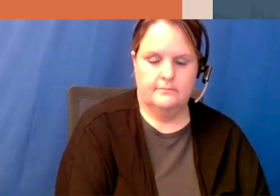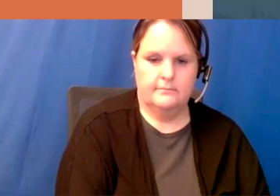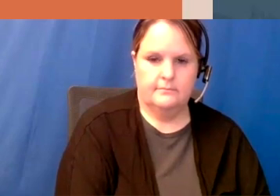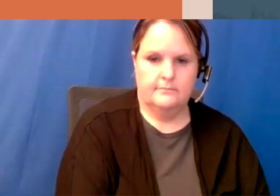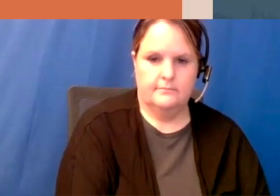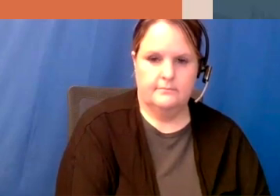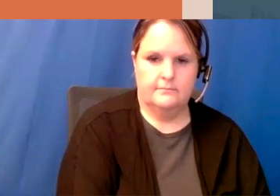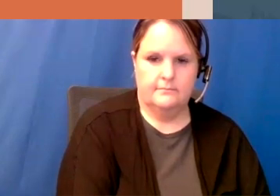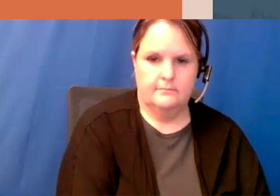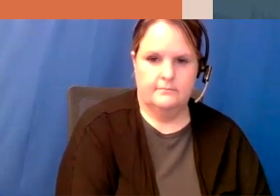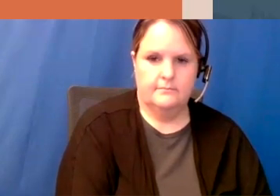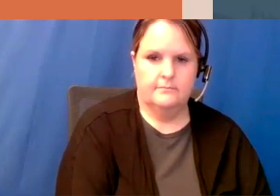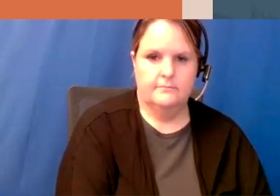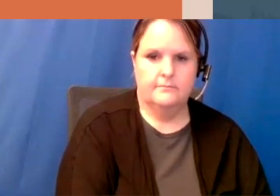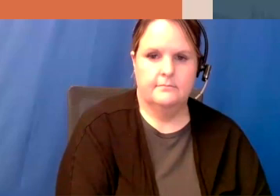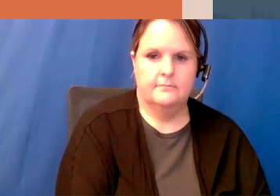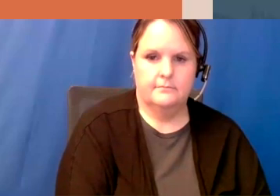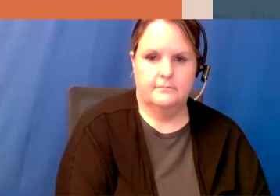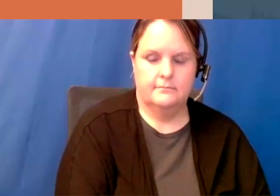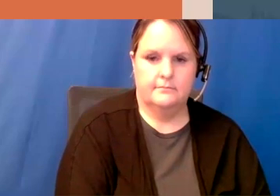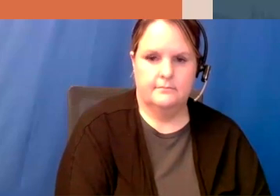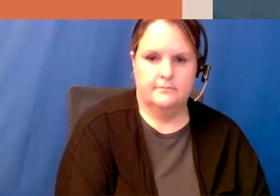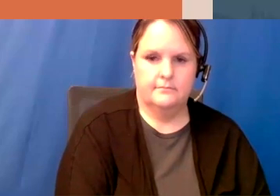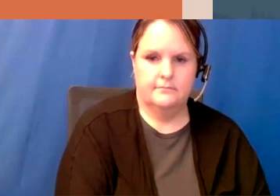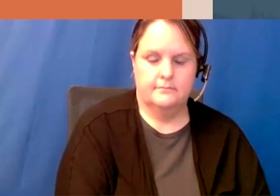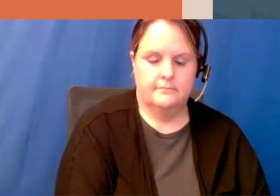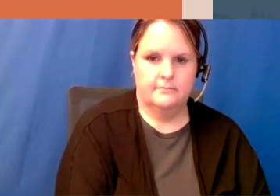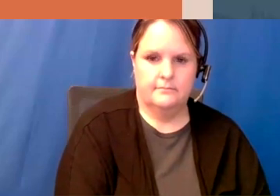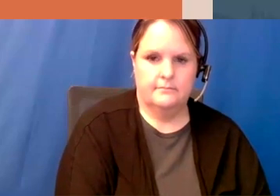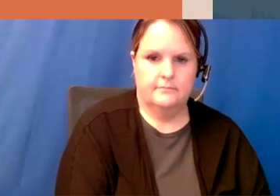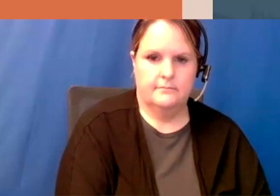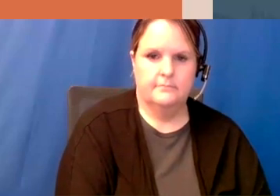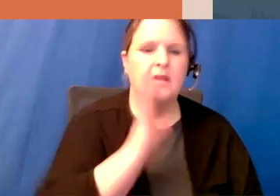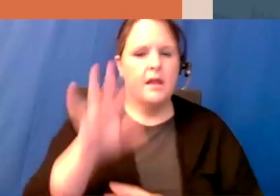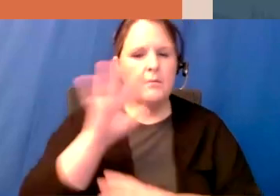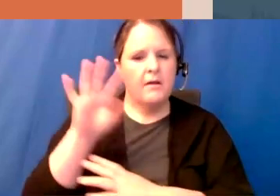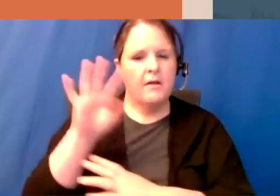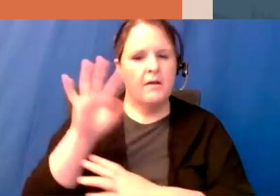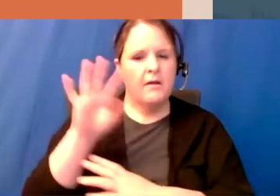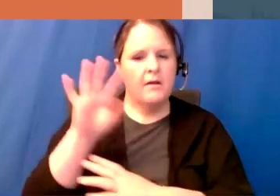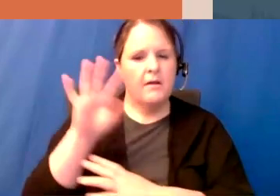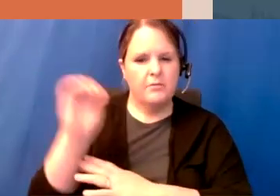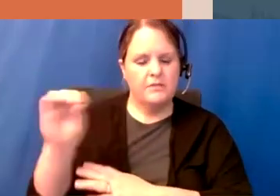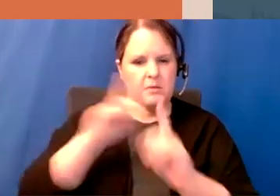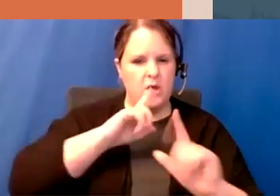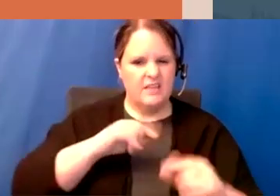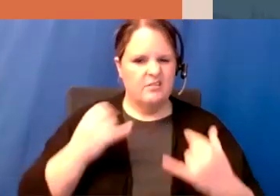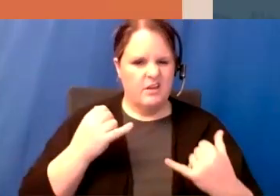We're holding steady at about 45% of respondents answered, Kyle. Okay, I